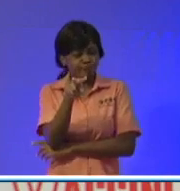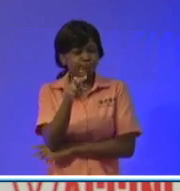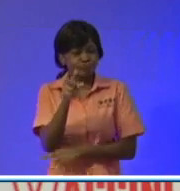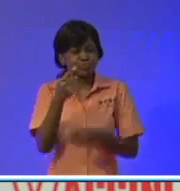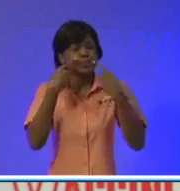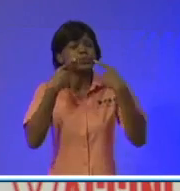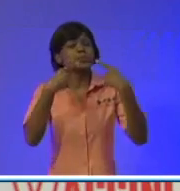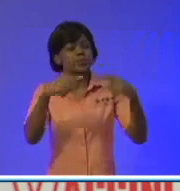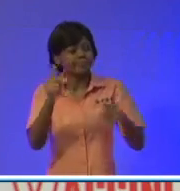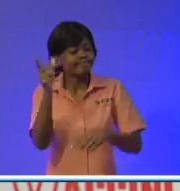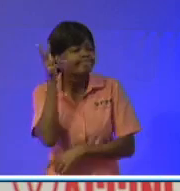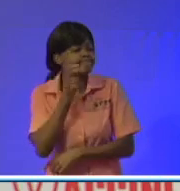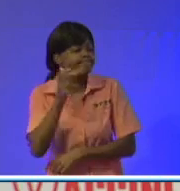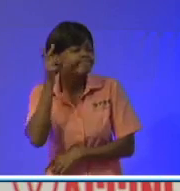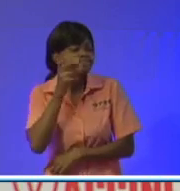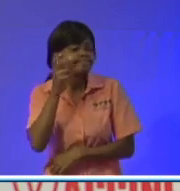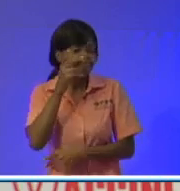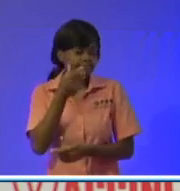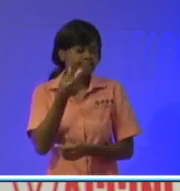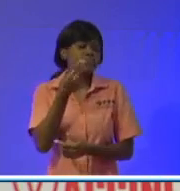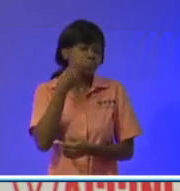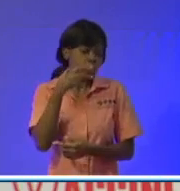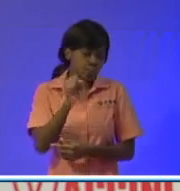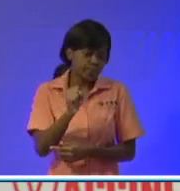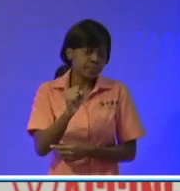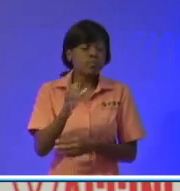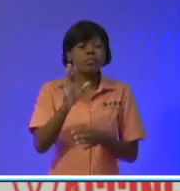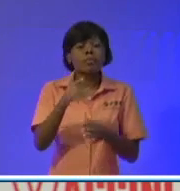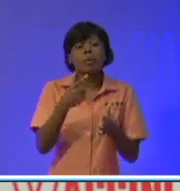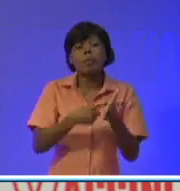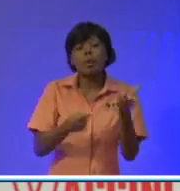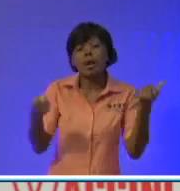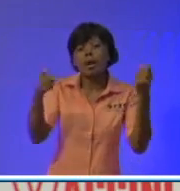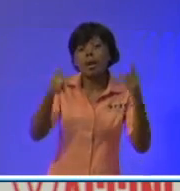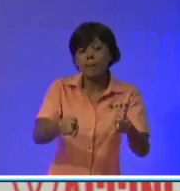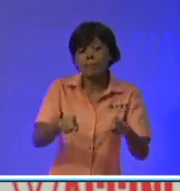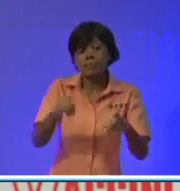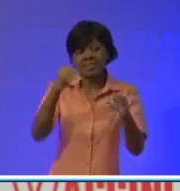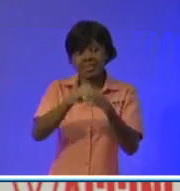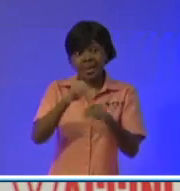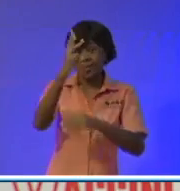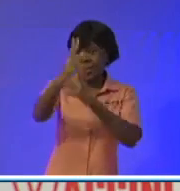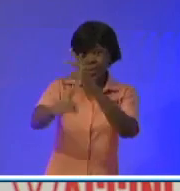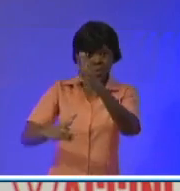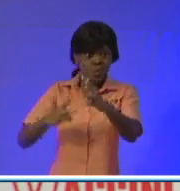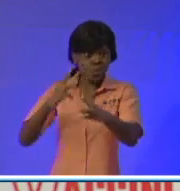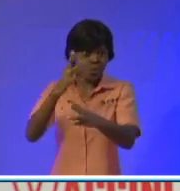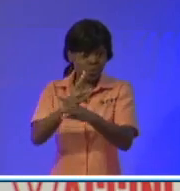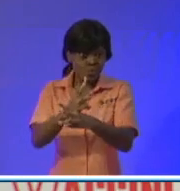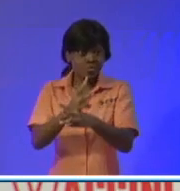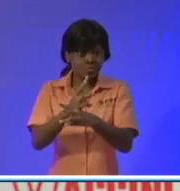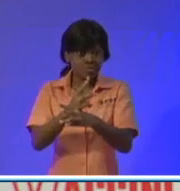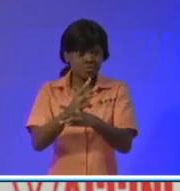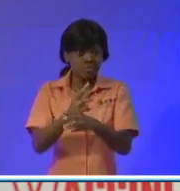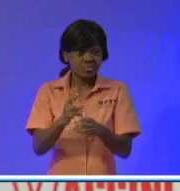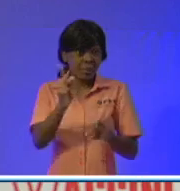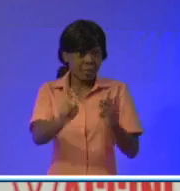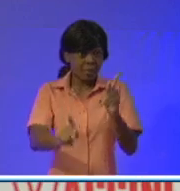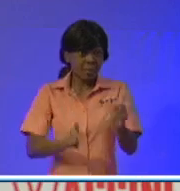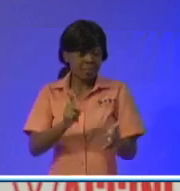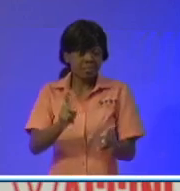is being taken by the public across the world to mean that Omicron is somehow less